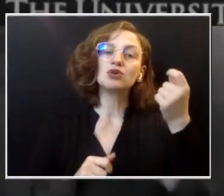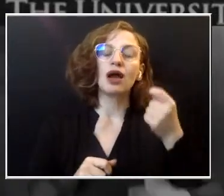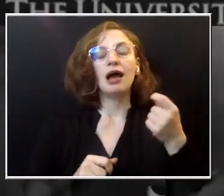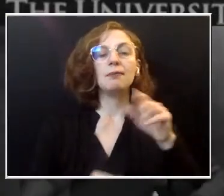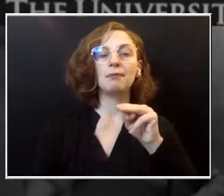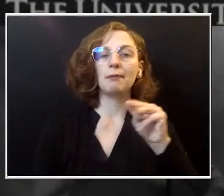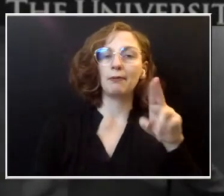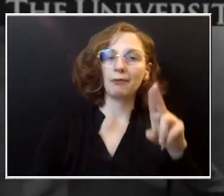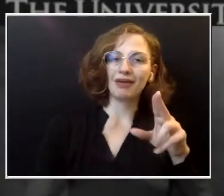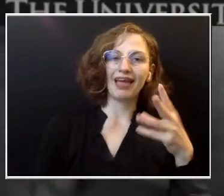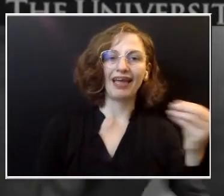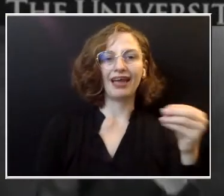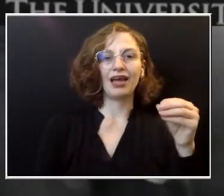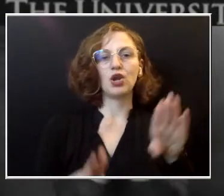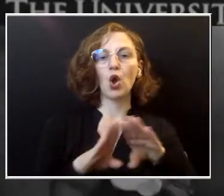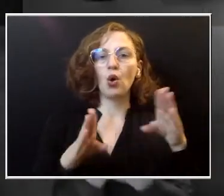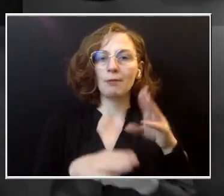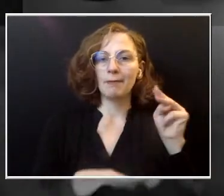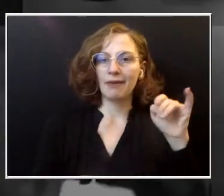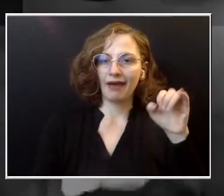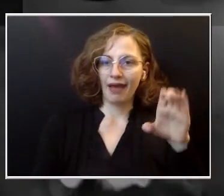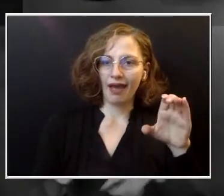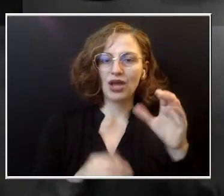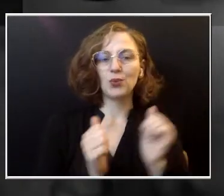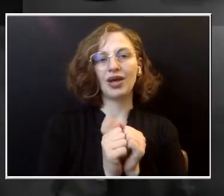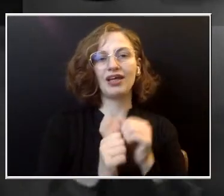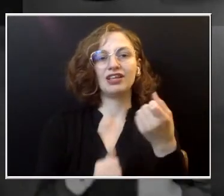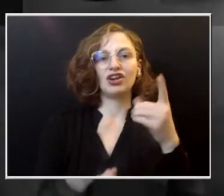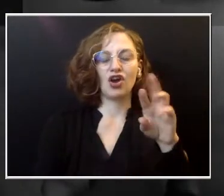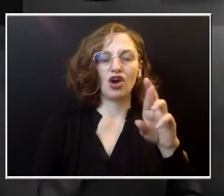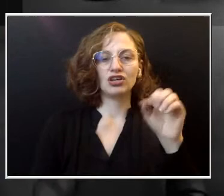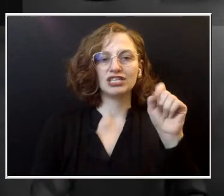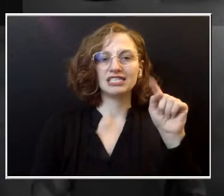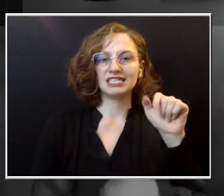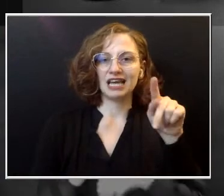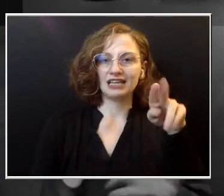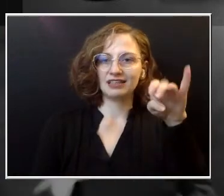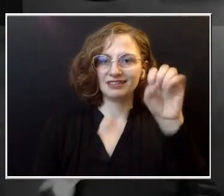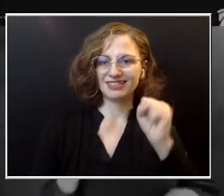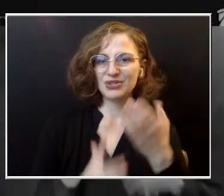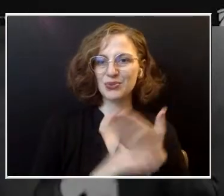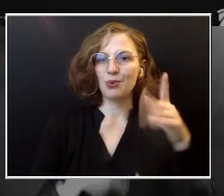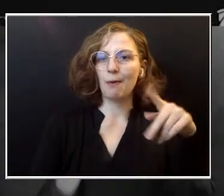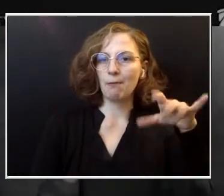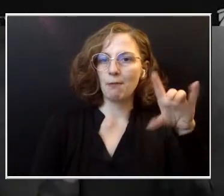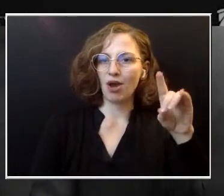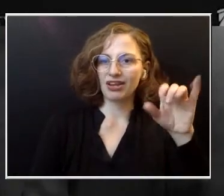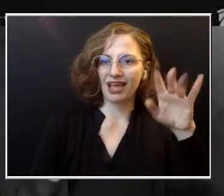podcasts. Now everywhere podcasts are available.